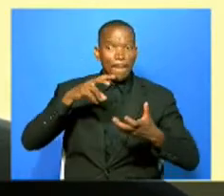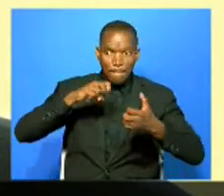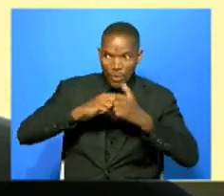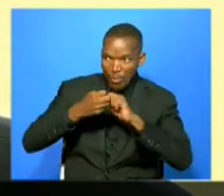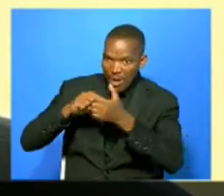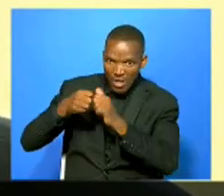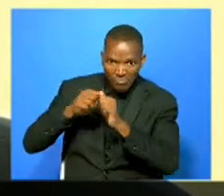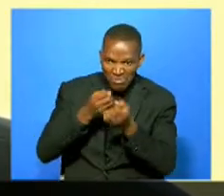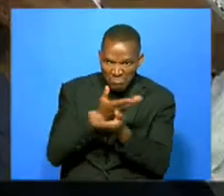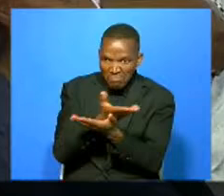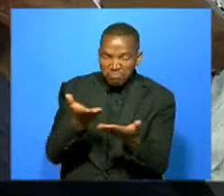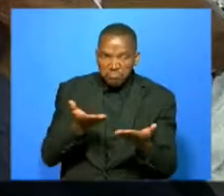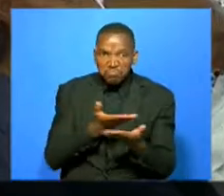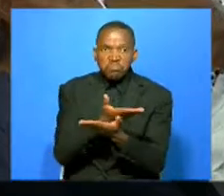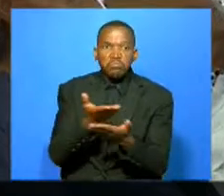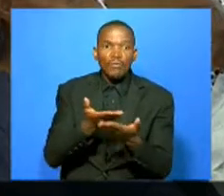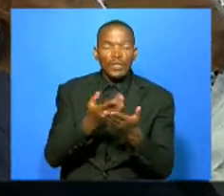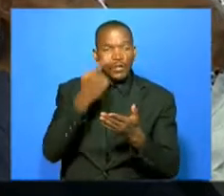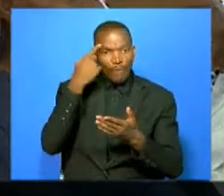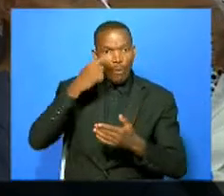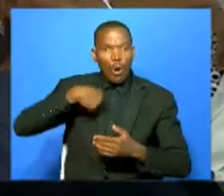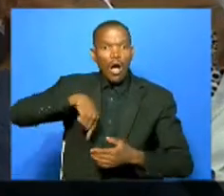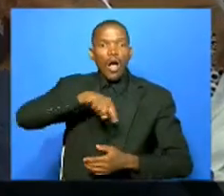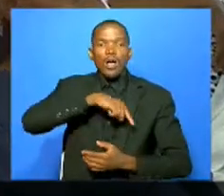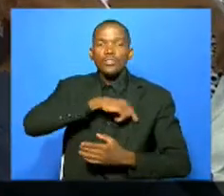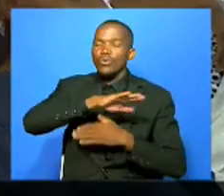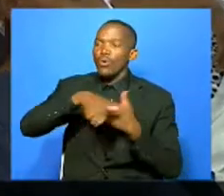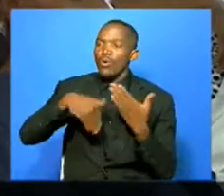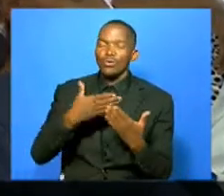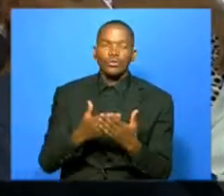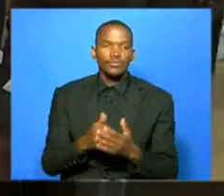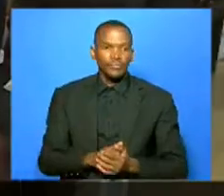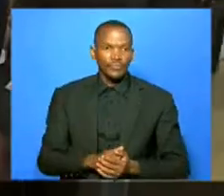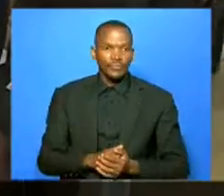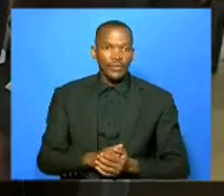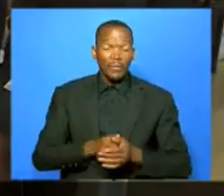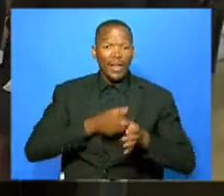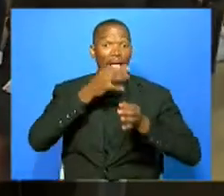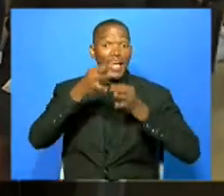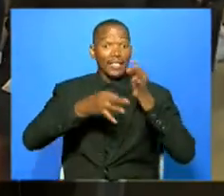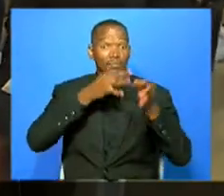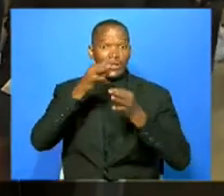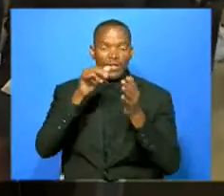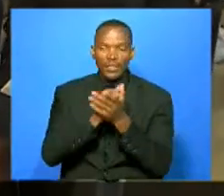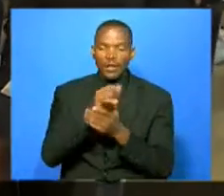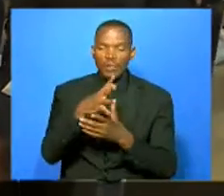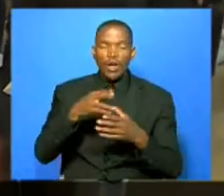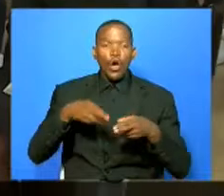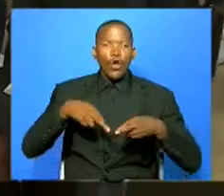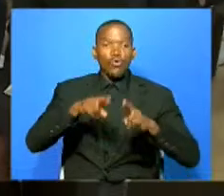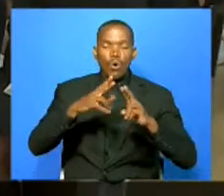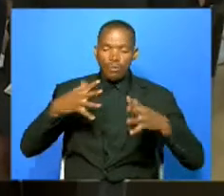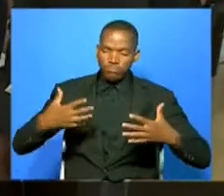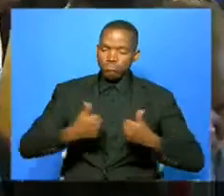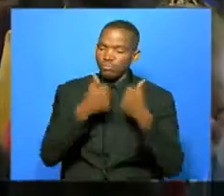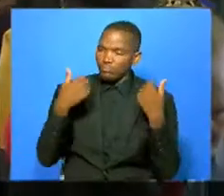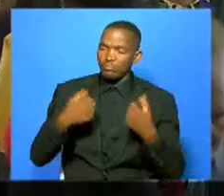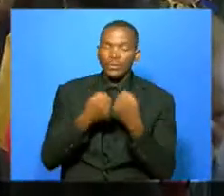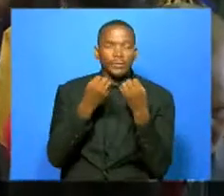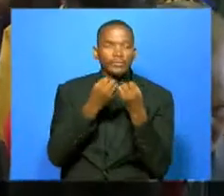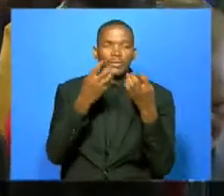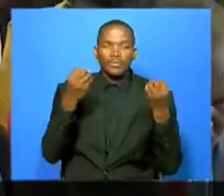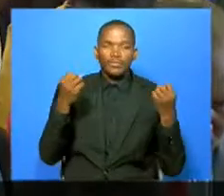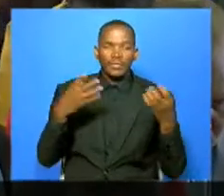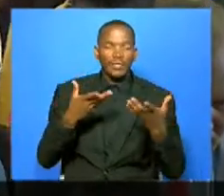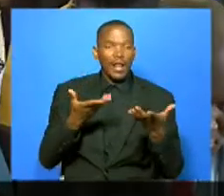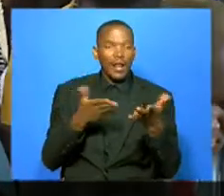ha ke a rona rute. Go kailwe fa dikotsi tsa tsela di golela pele le go gapa matshelo a batho